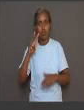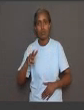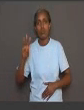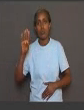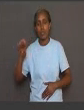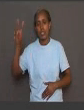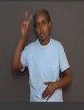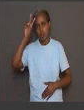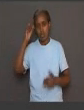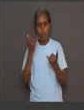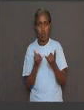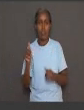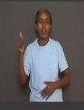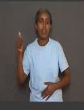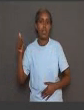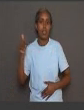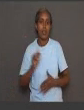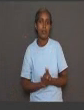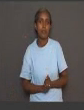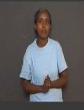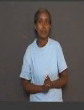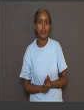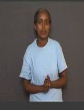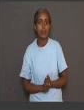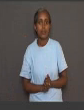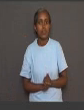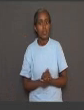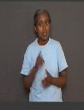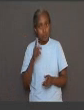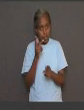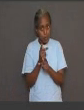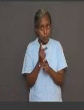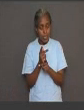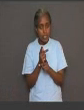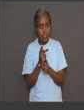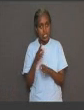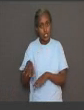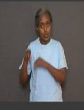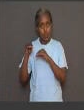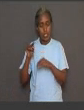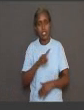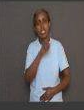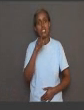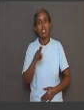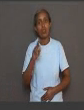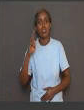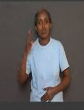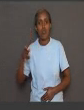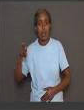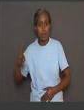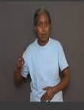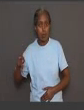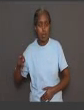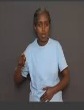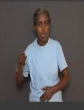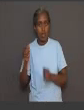over a. As you might expect, students, the equation of a hyperbola with